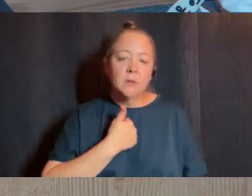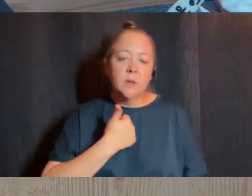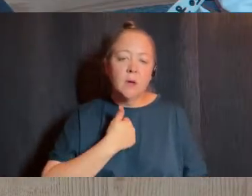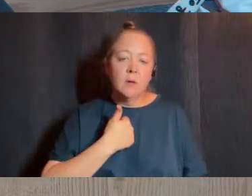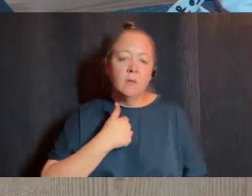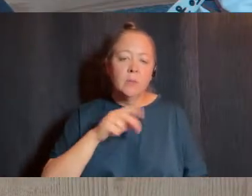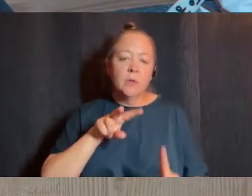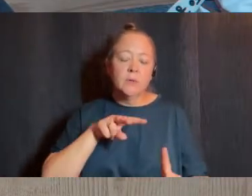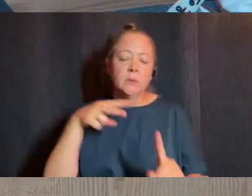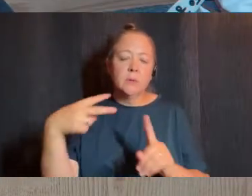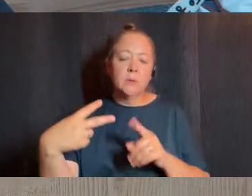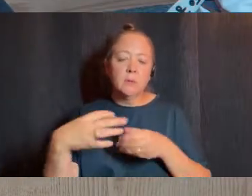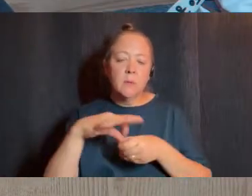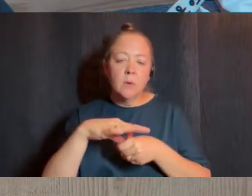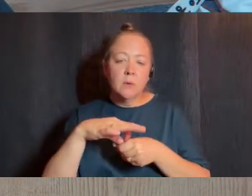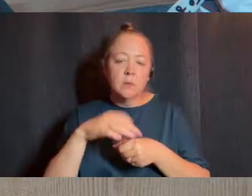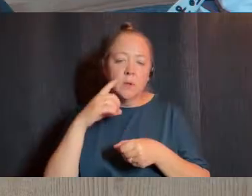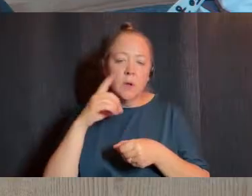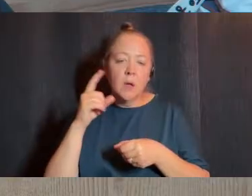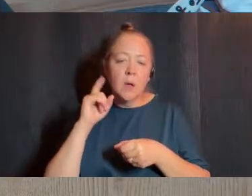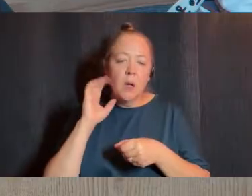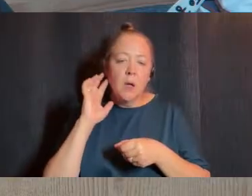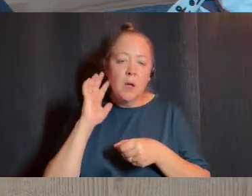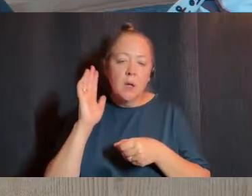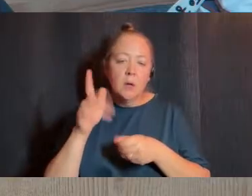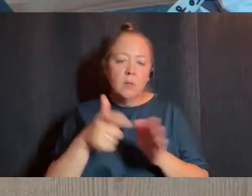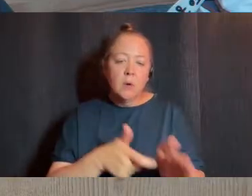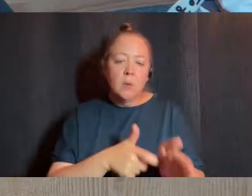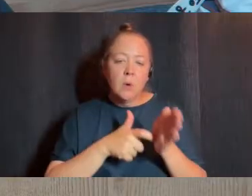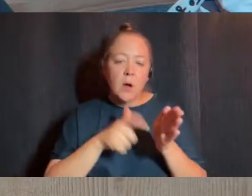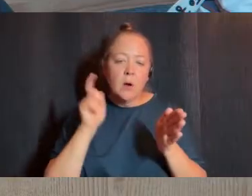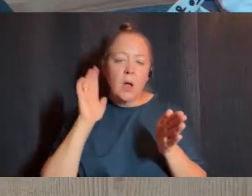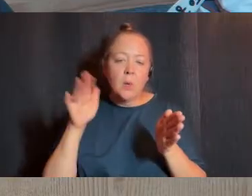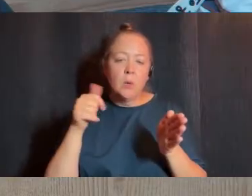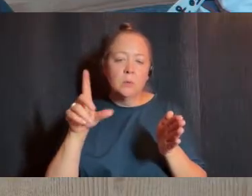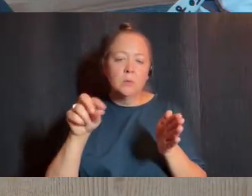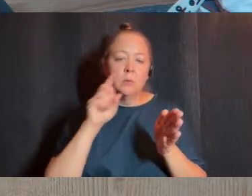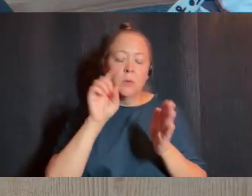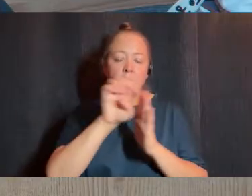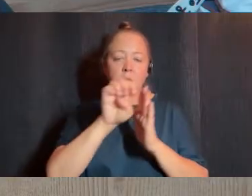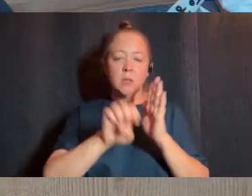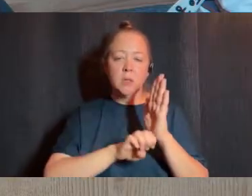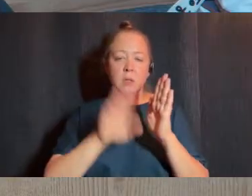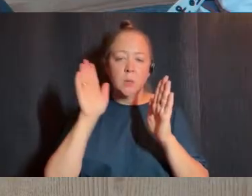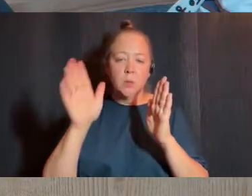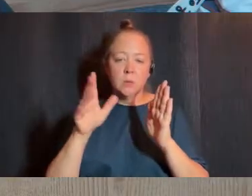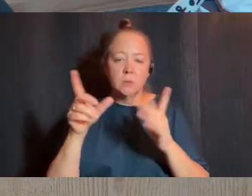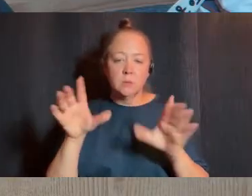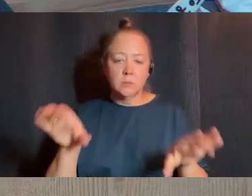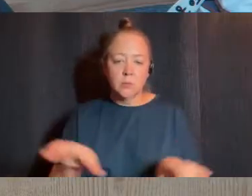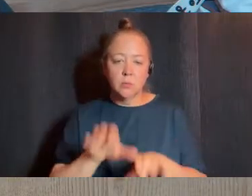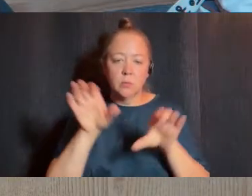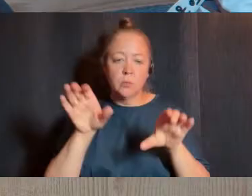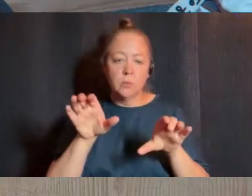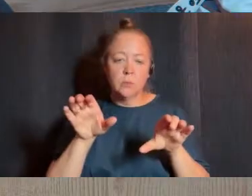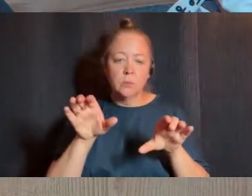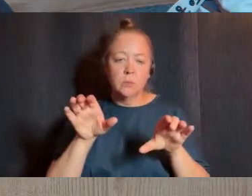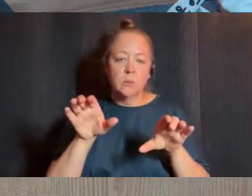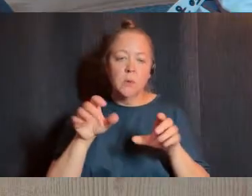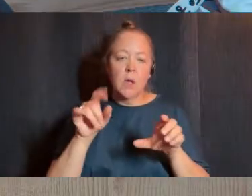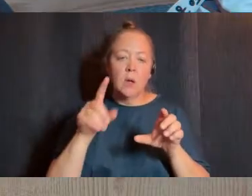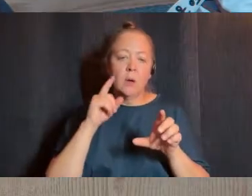so. I have done so in the past when needed, while simultaneously being able to represent my